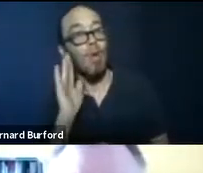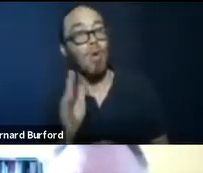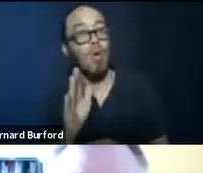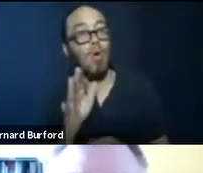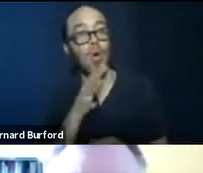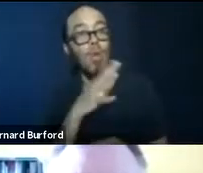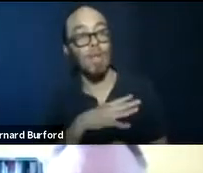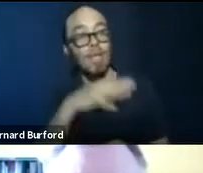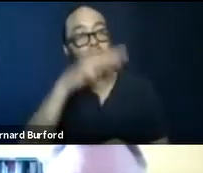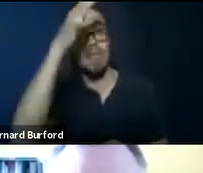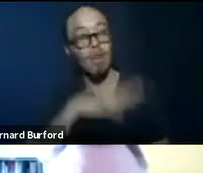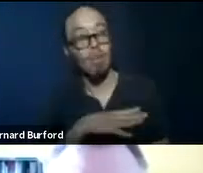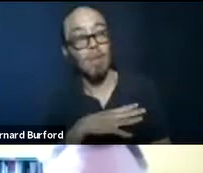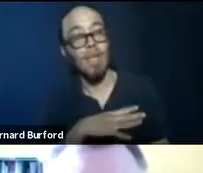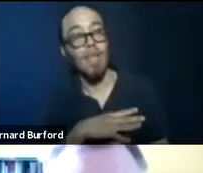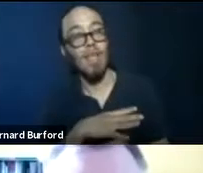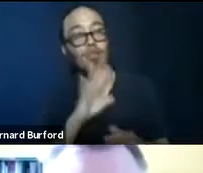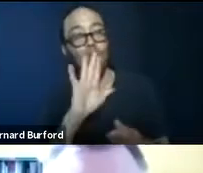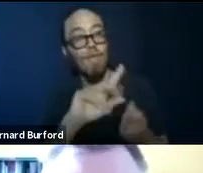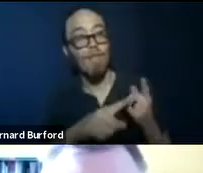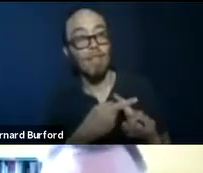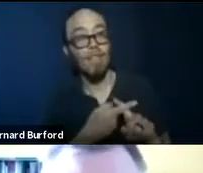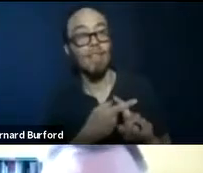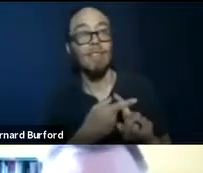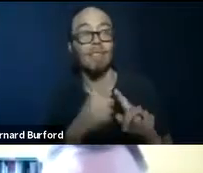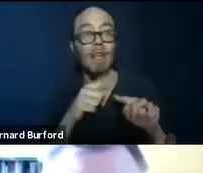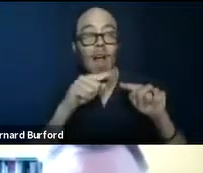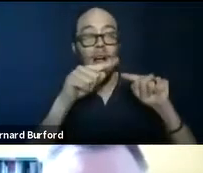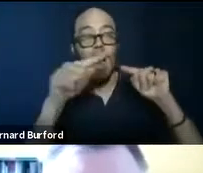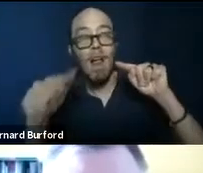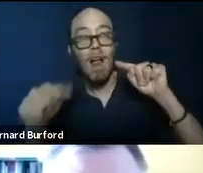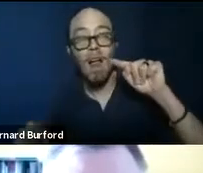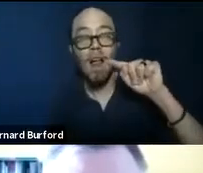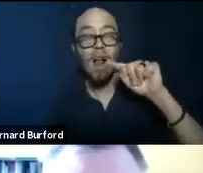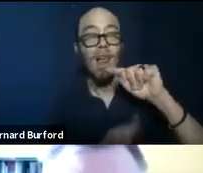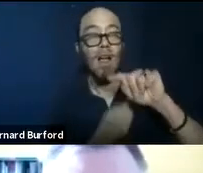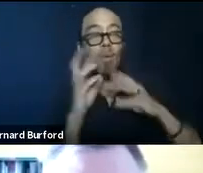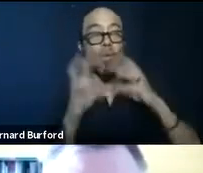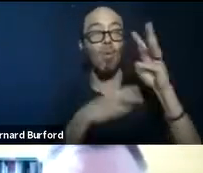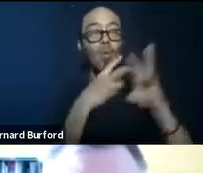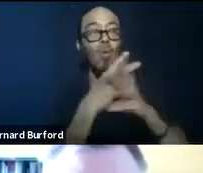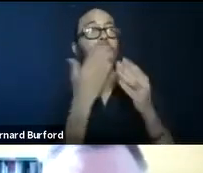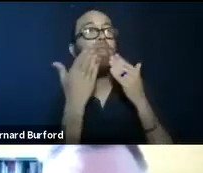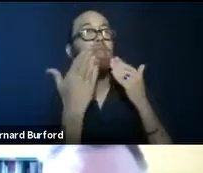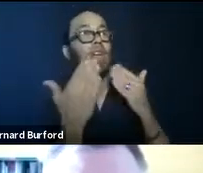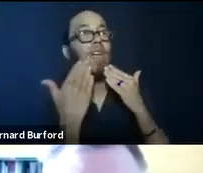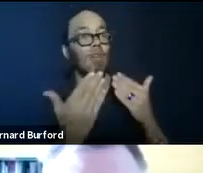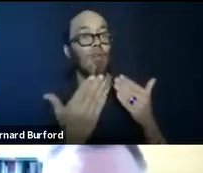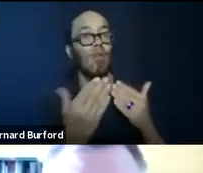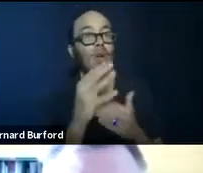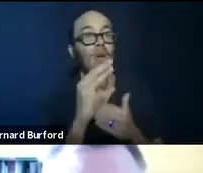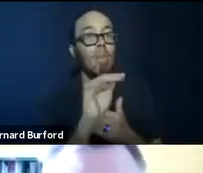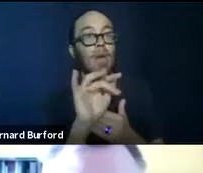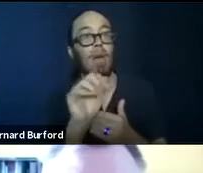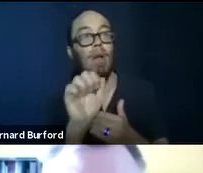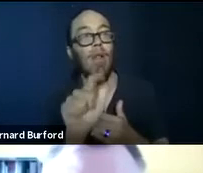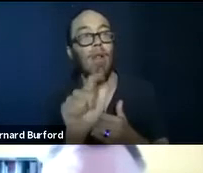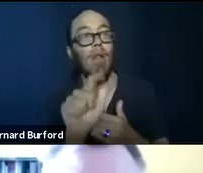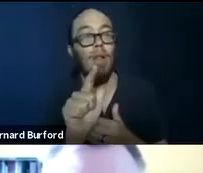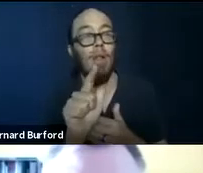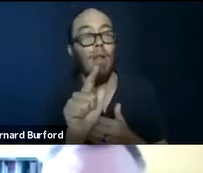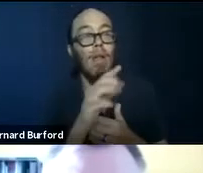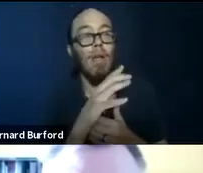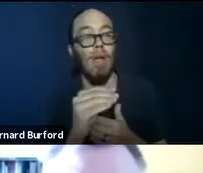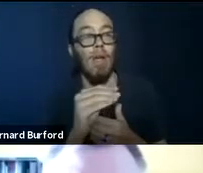and gentlemen, dear friends from all parts of the world. Thank you, Michal, Yuval,